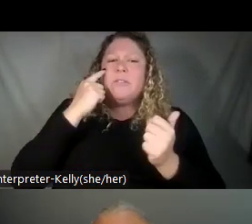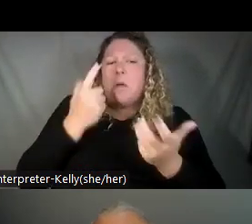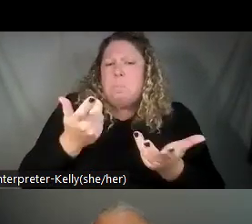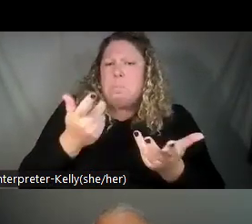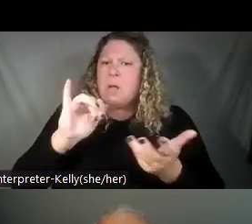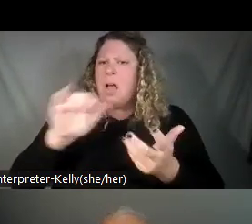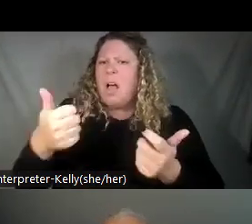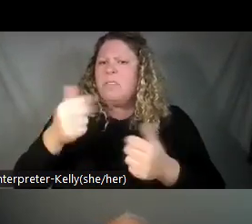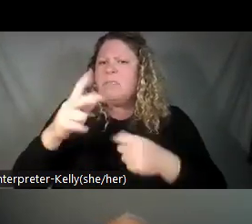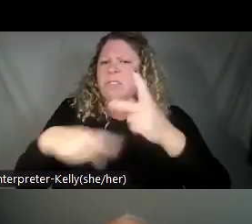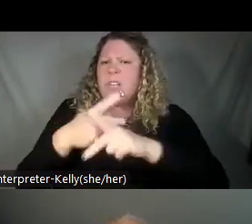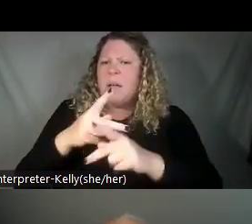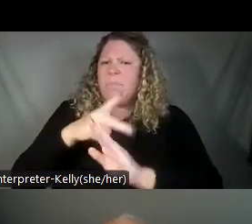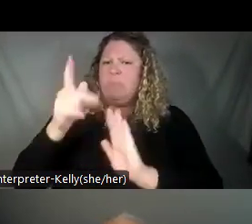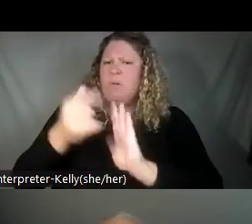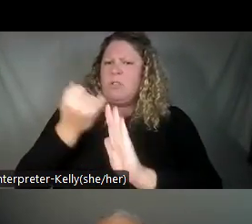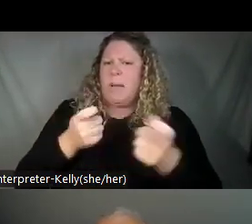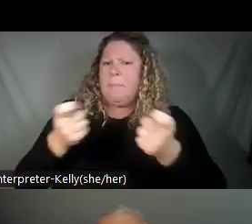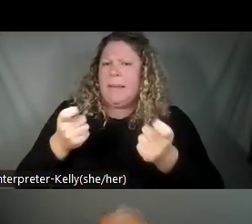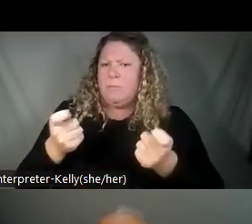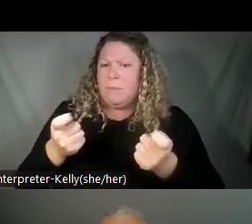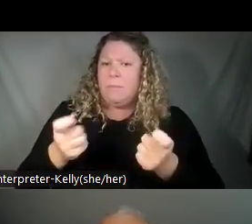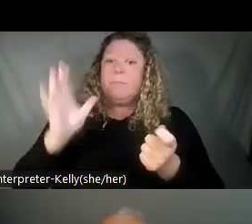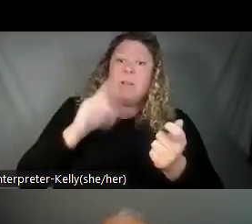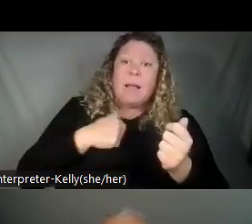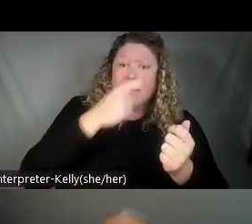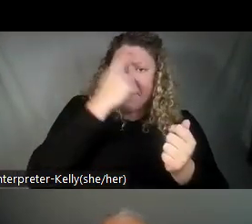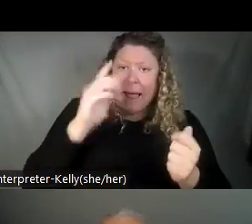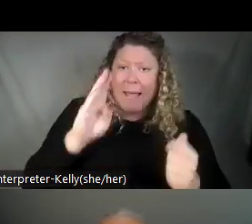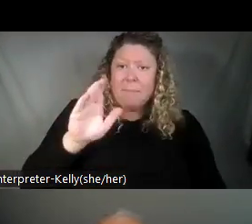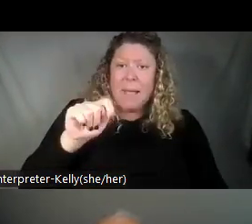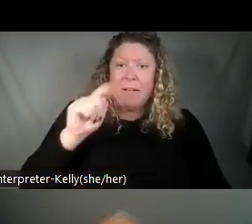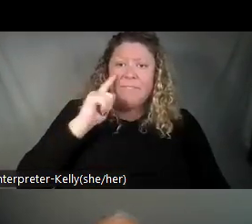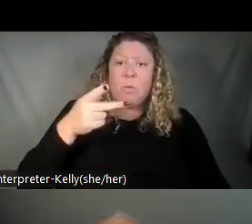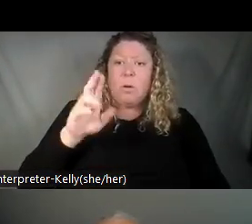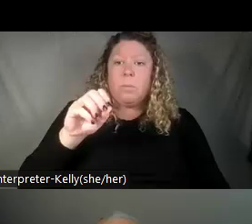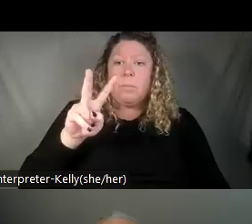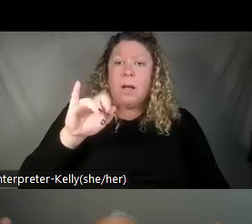management. Back when I was helping manage as a black belt for Providence, I worked